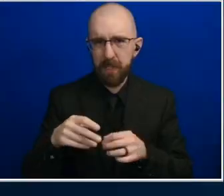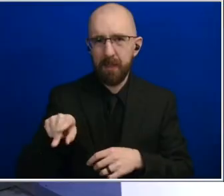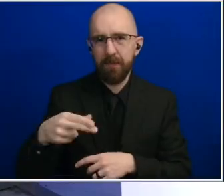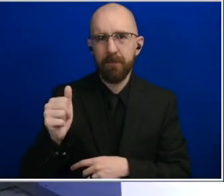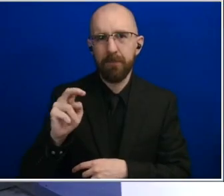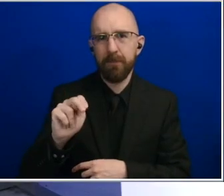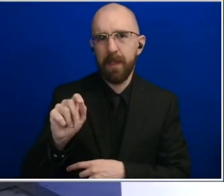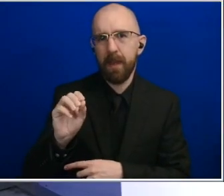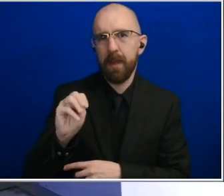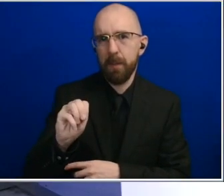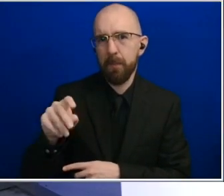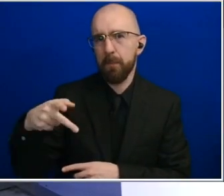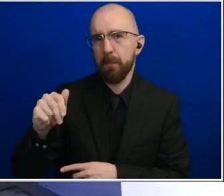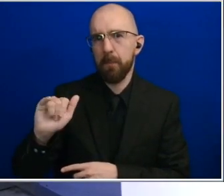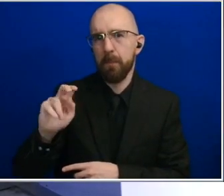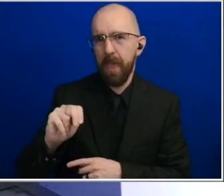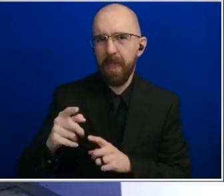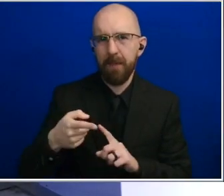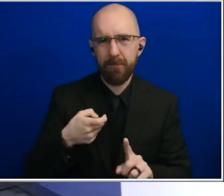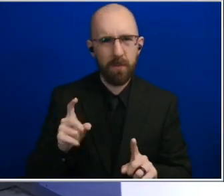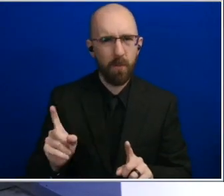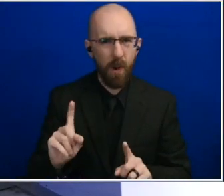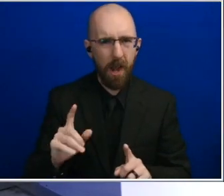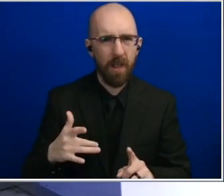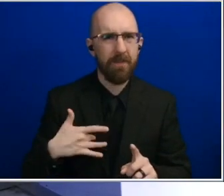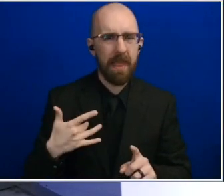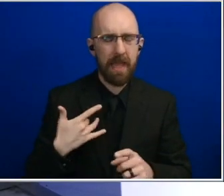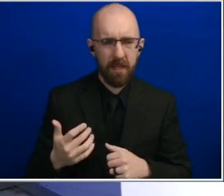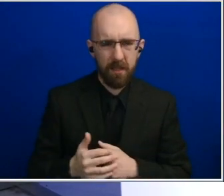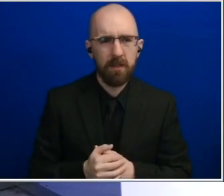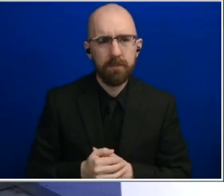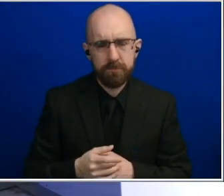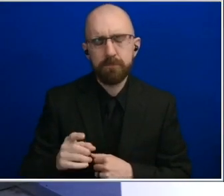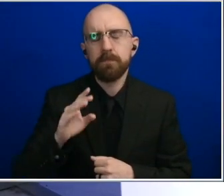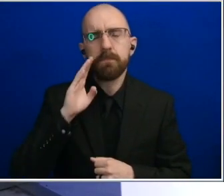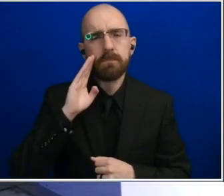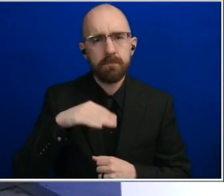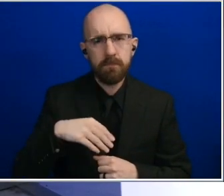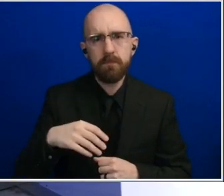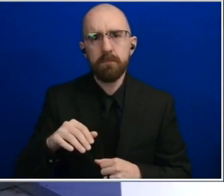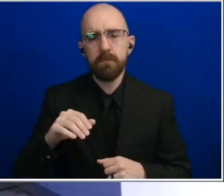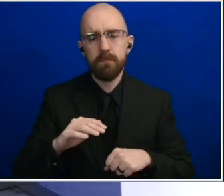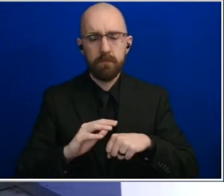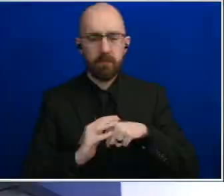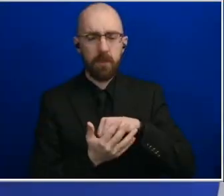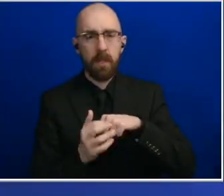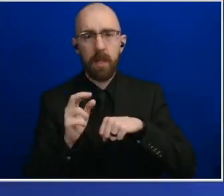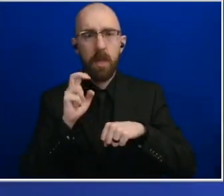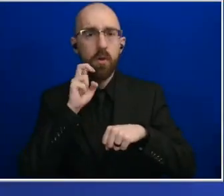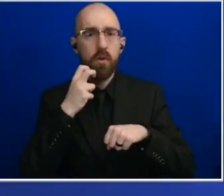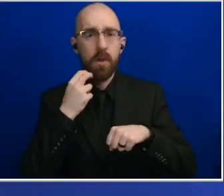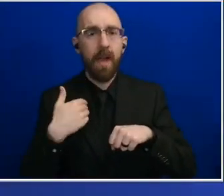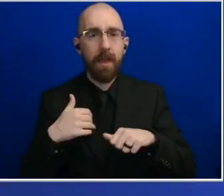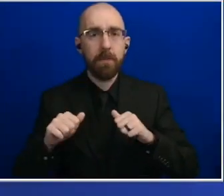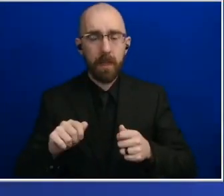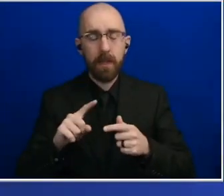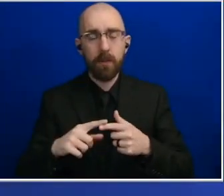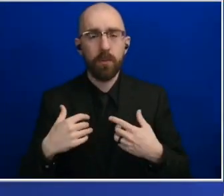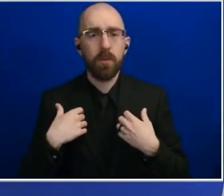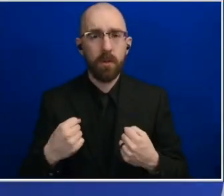pain sensation coming from? Well, we know that peripheral nerves have the ability to regenerate. So if somebody has